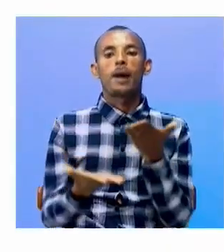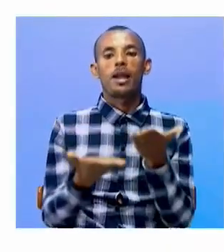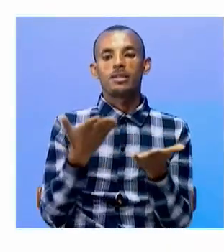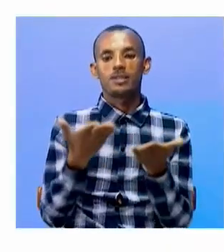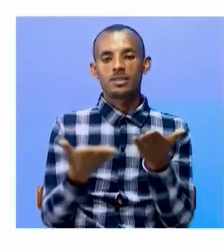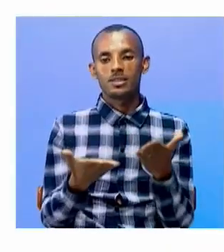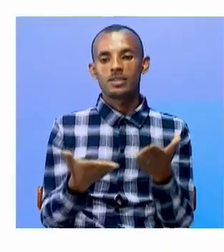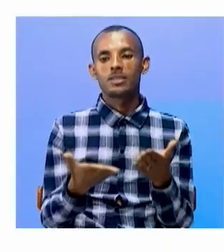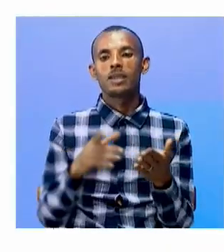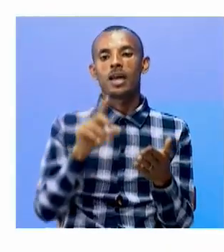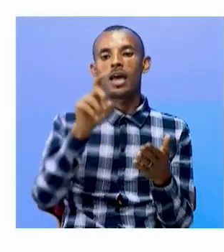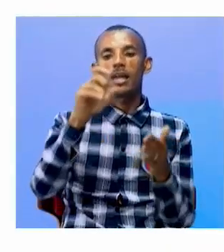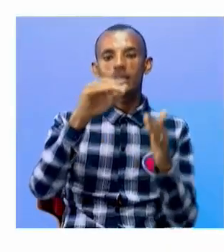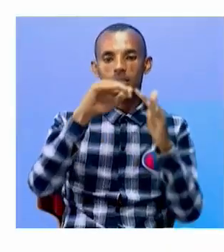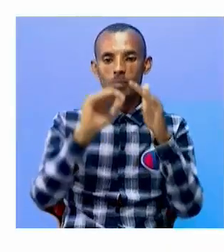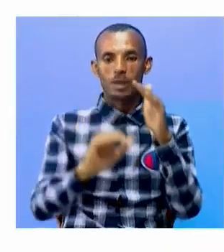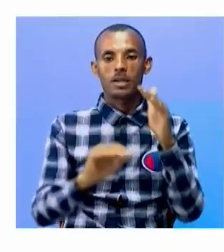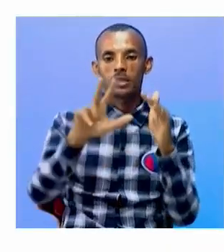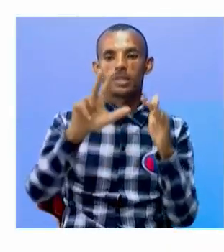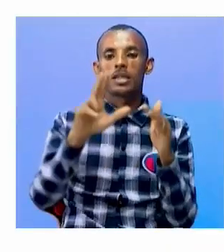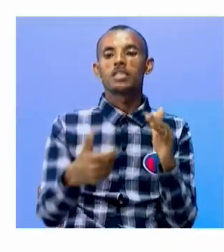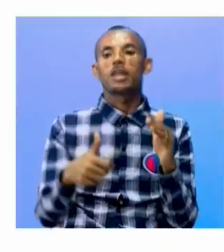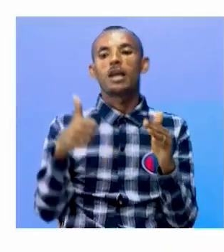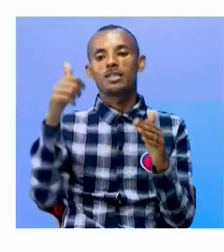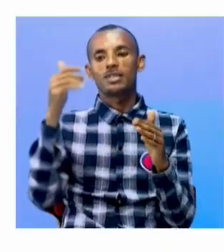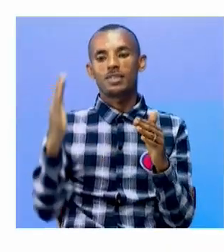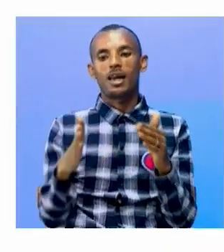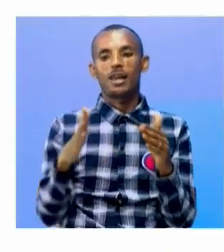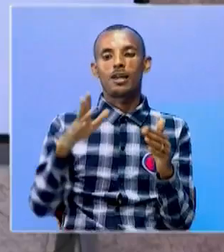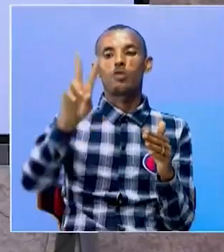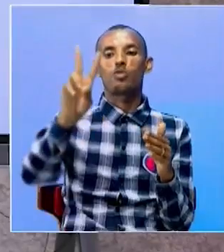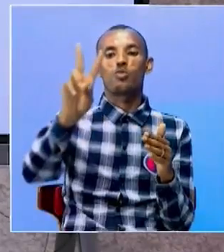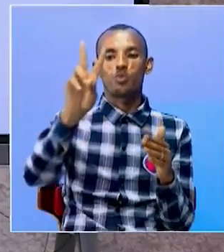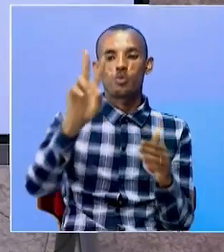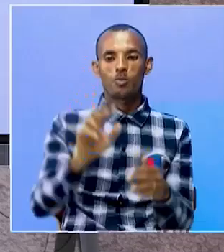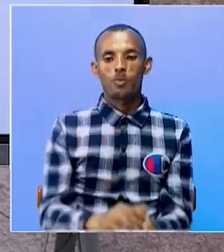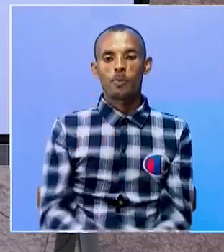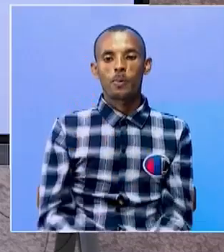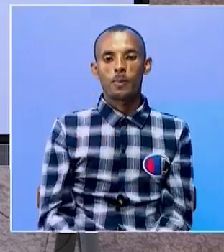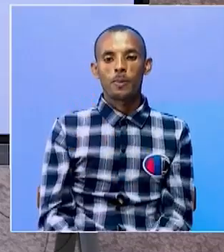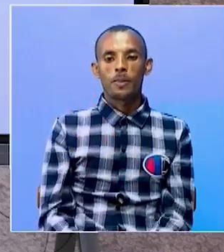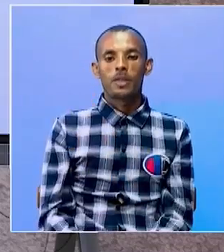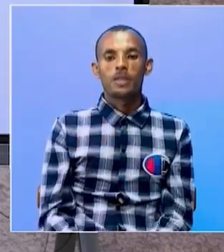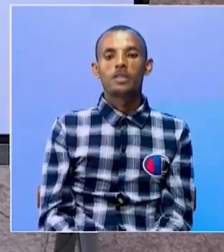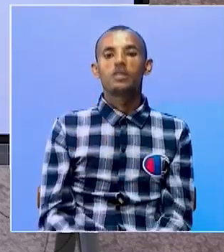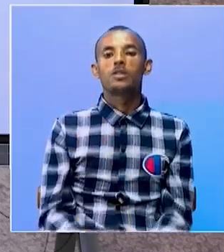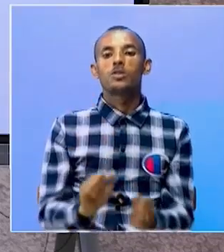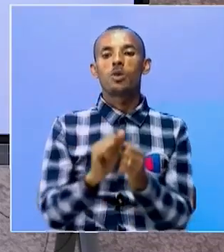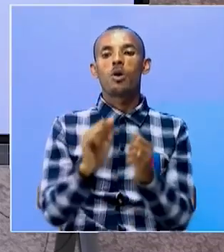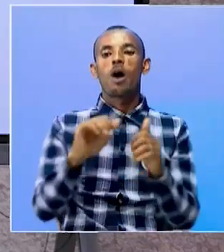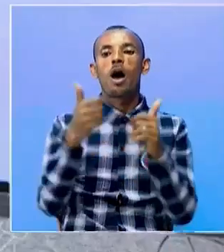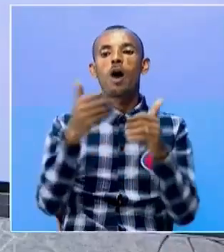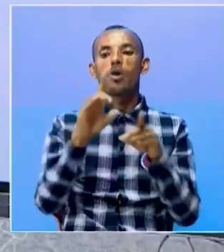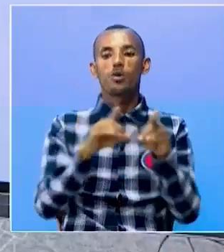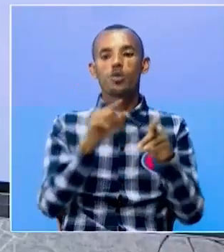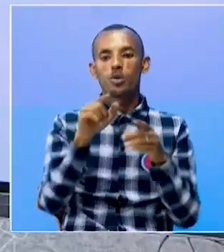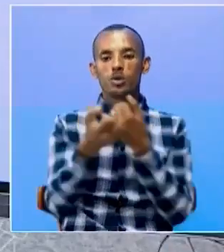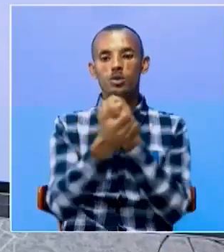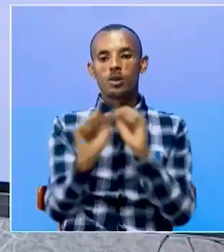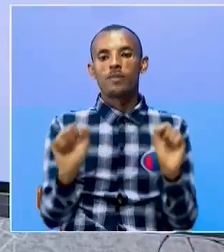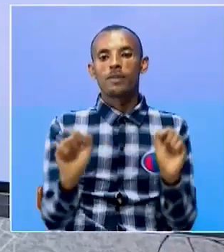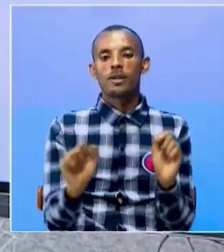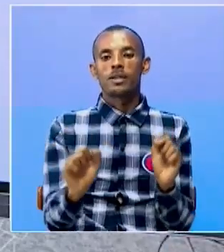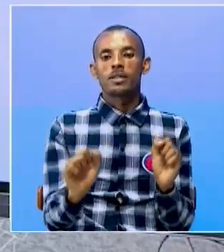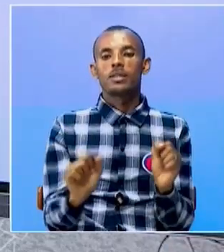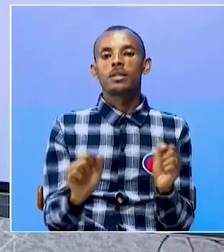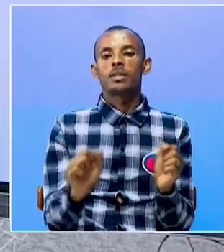contains x minus 3. The other side contains 2. So how do you solve? Solving means